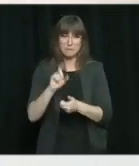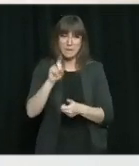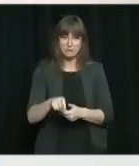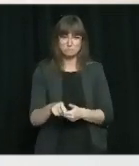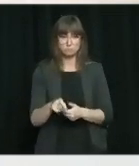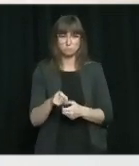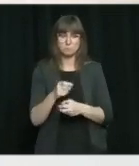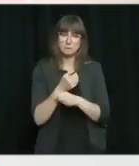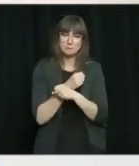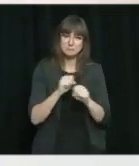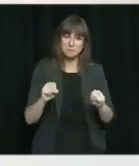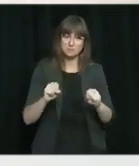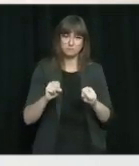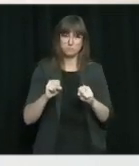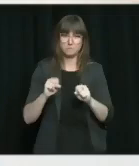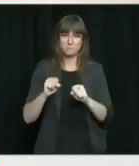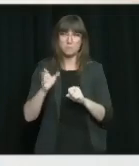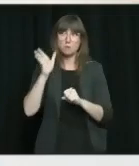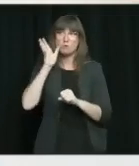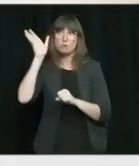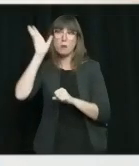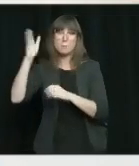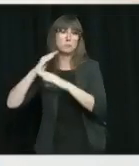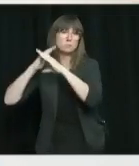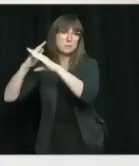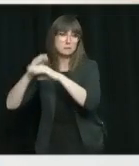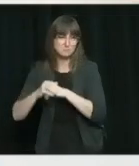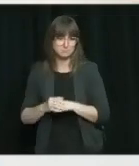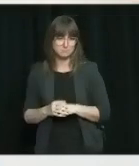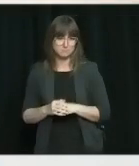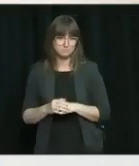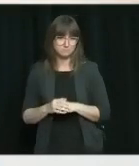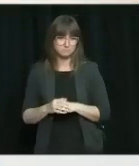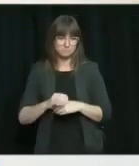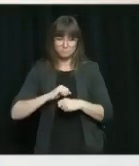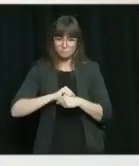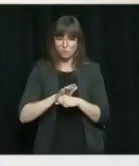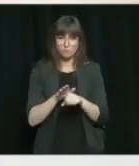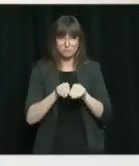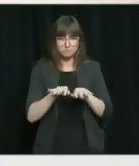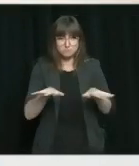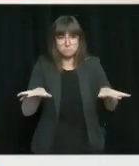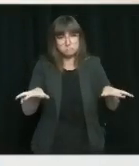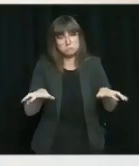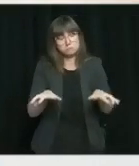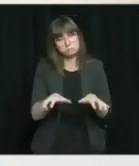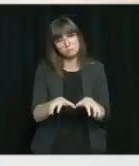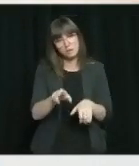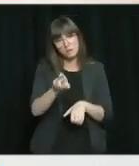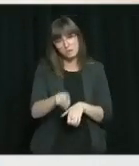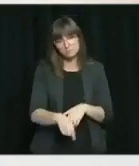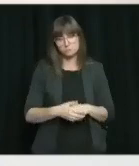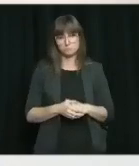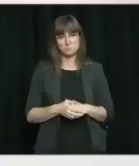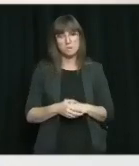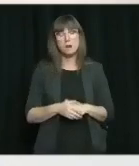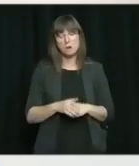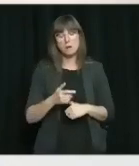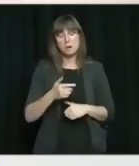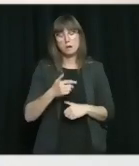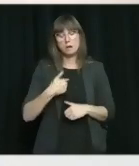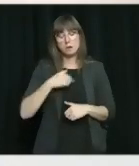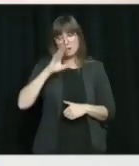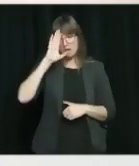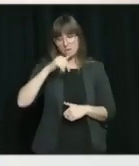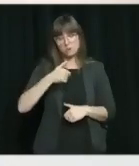safe, to protect our grandparents, to make sure that we're slowing the spread of COVID-19. We've asked an awful lot